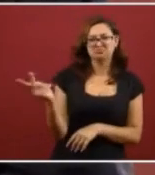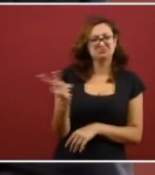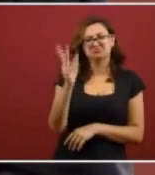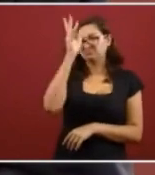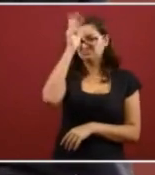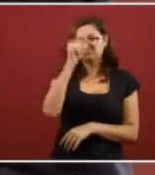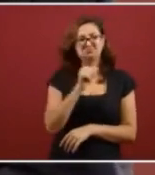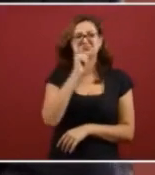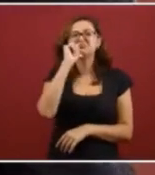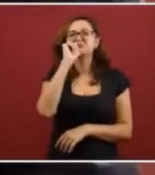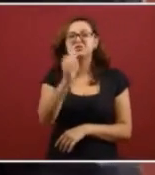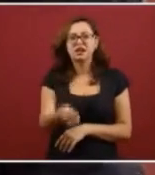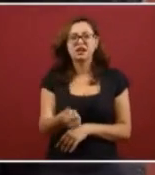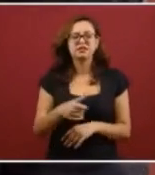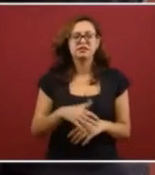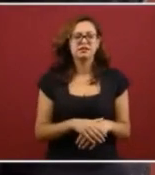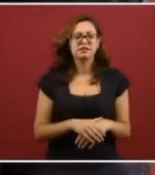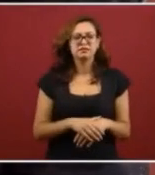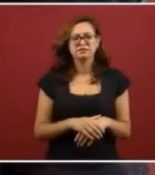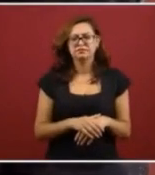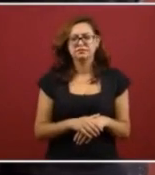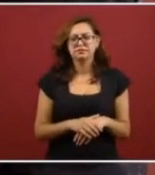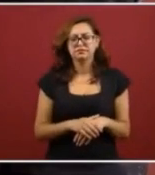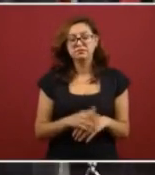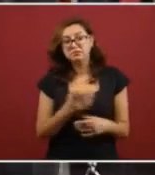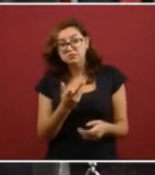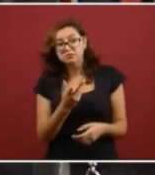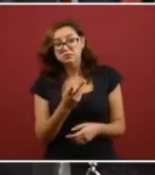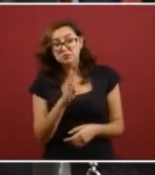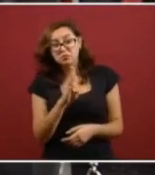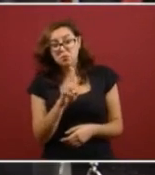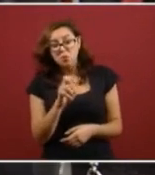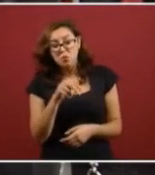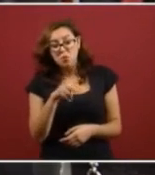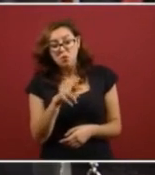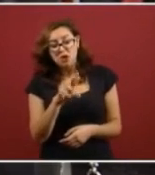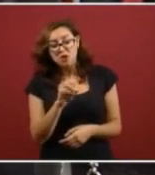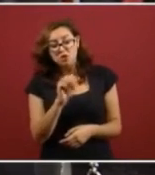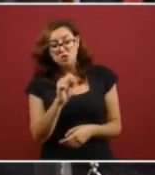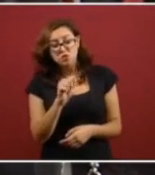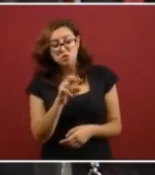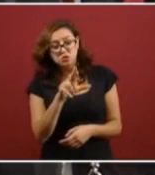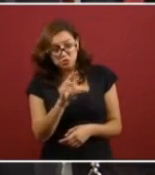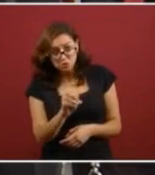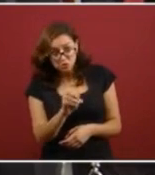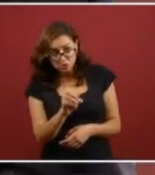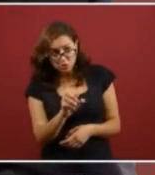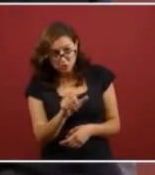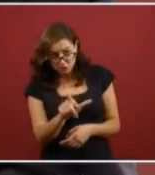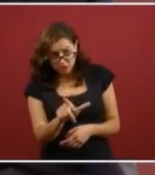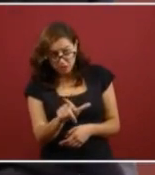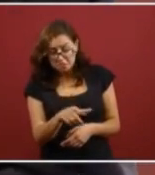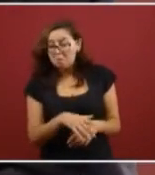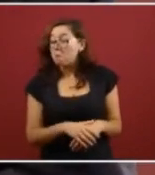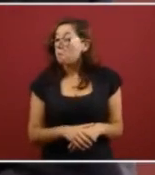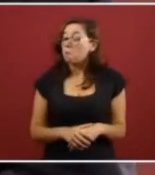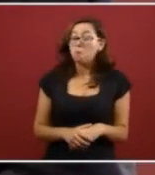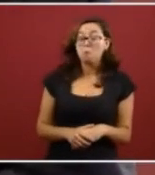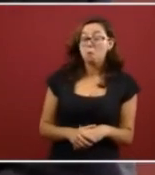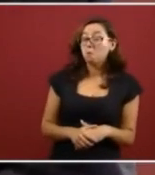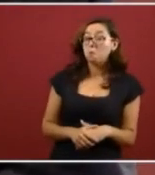had differences. Y con otras áreas. And all rostro, other areas. Raquel Buenrostro. No, no, fíjense no, que no, not with Raquel Buenrostro.